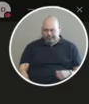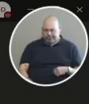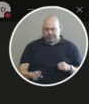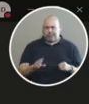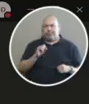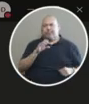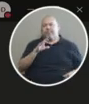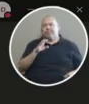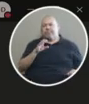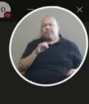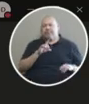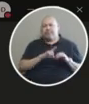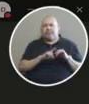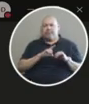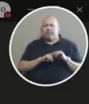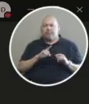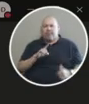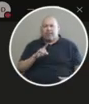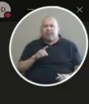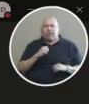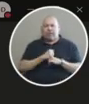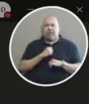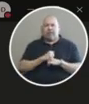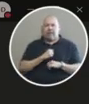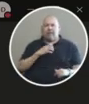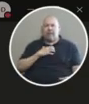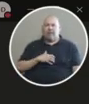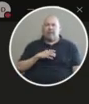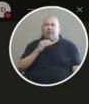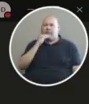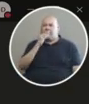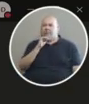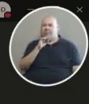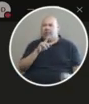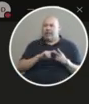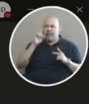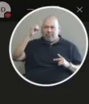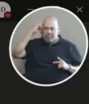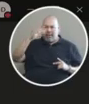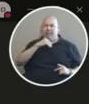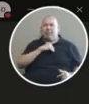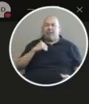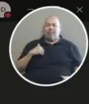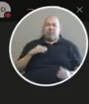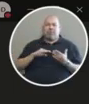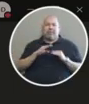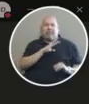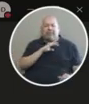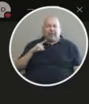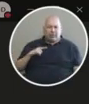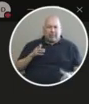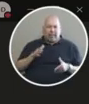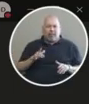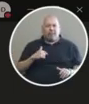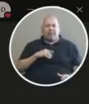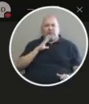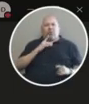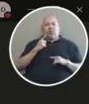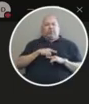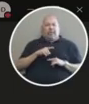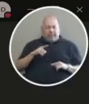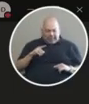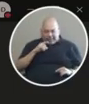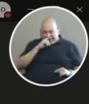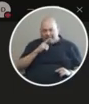I'm the CEO of El Pasoans Fighting Hunger Food Bank, and I want to thank Mr. Mayor and the members of council for allowing me to speak